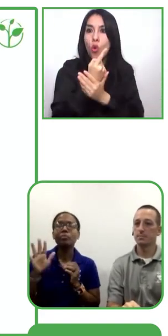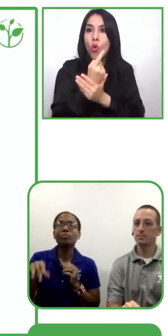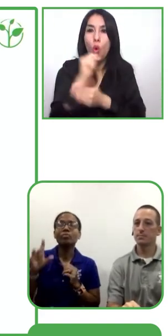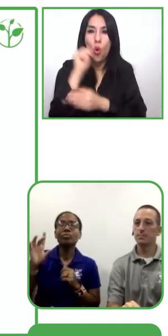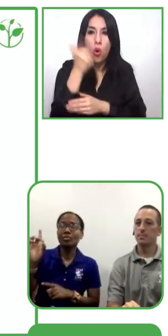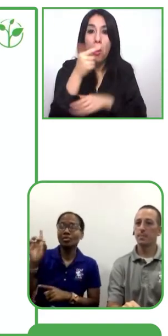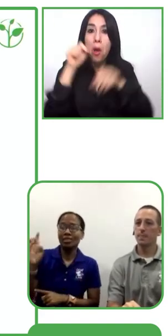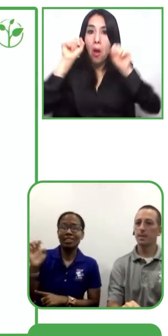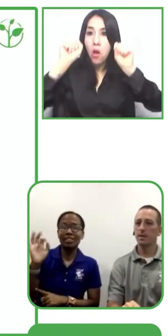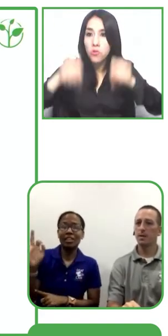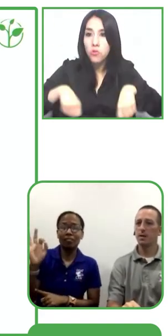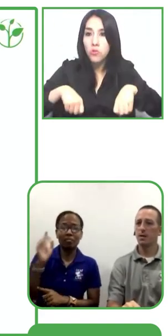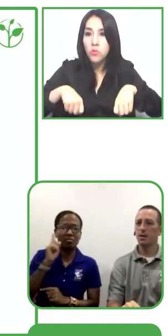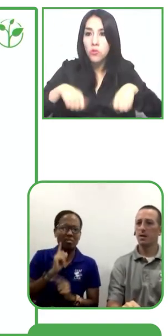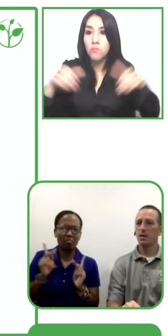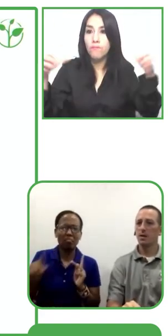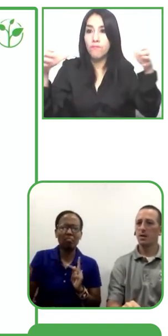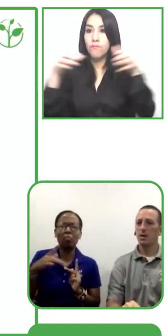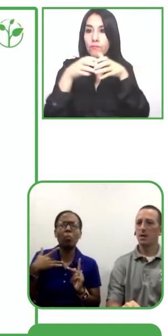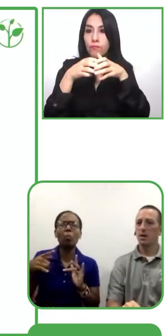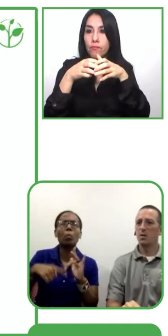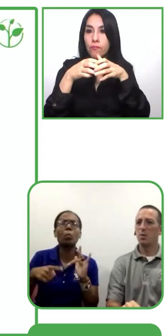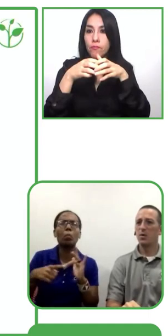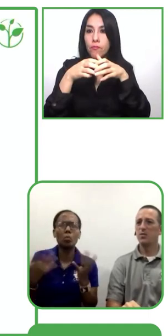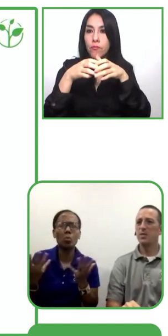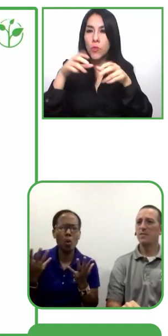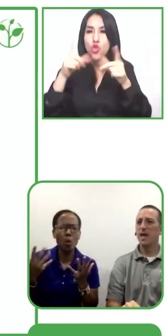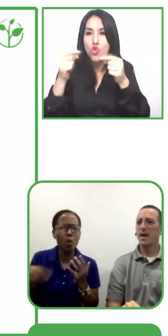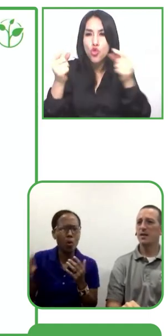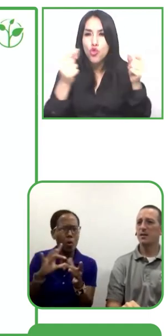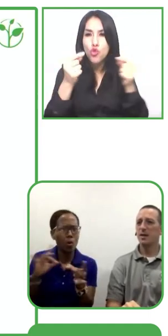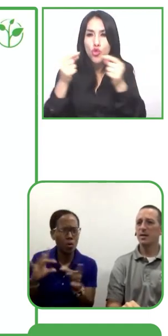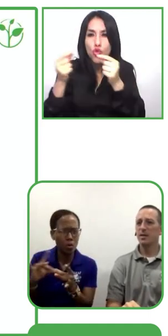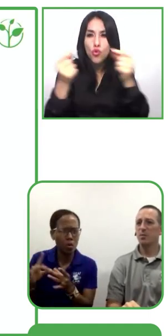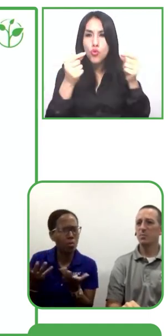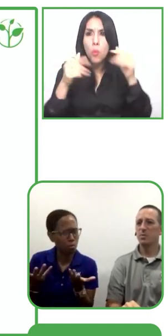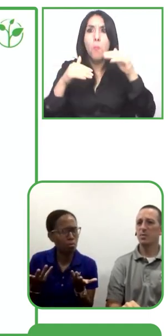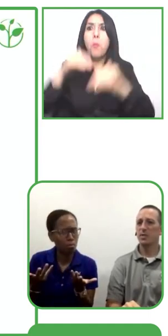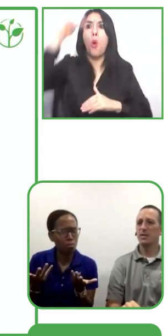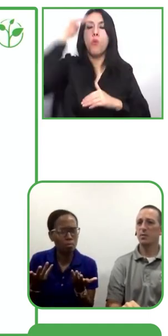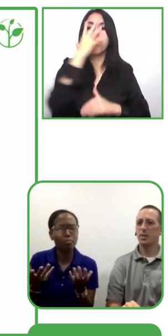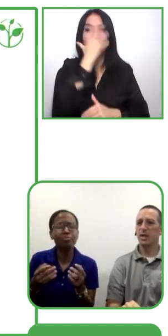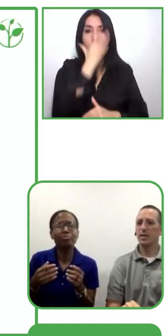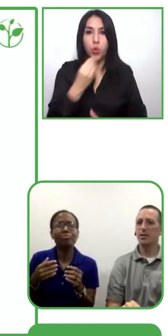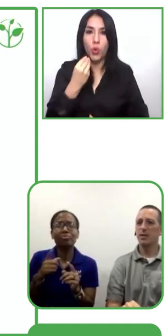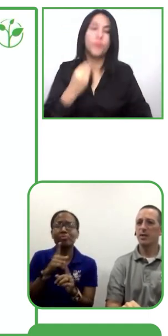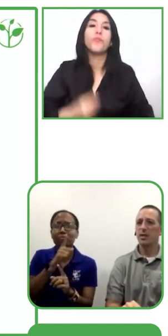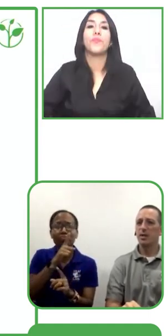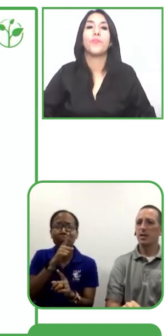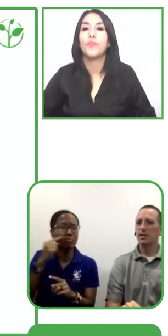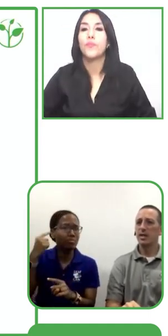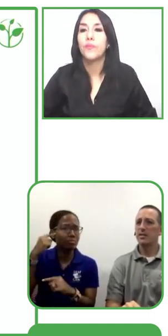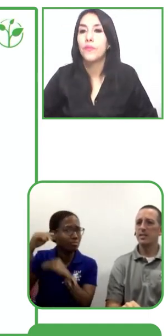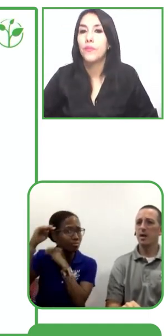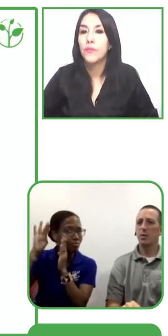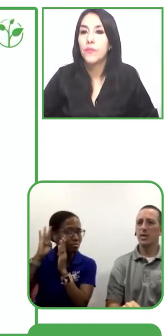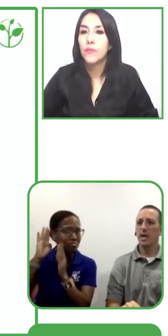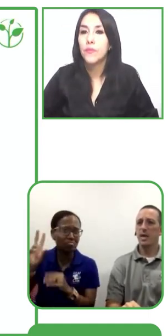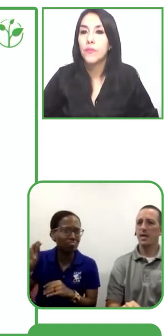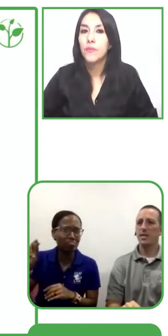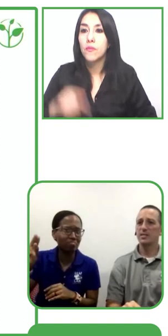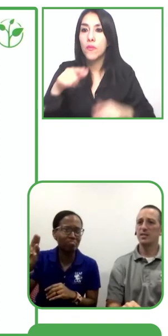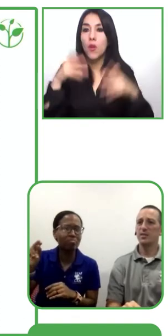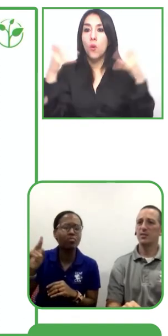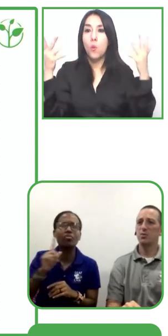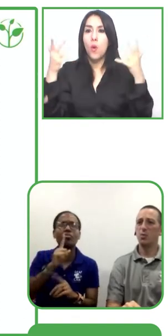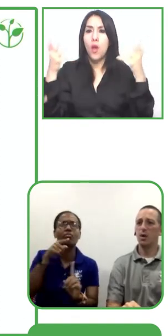What does deaf lack? Again, most people think that we lack hearing. That is not what we lack. It has nothing to do with what our ears do or do not do. What